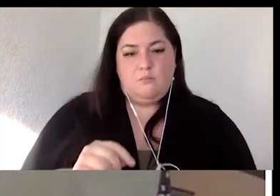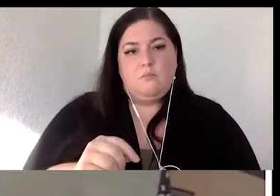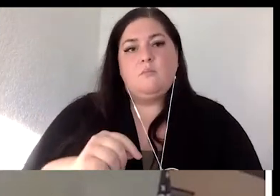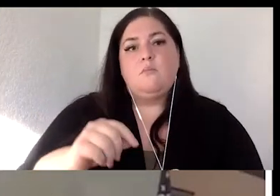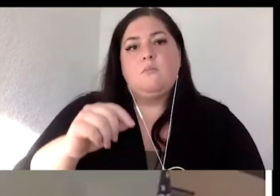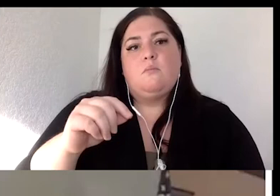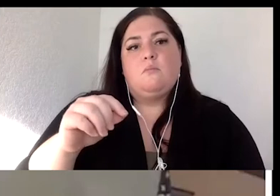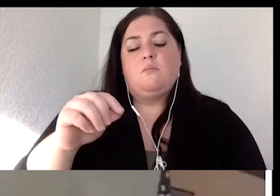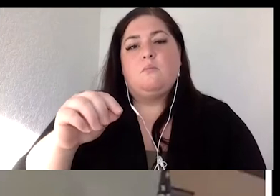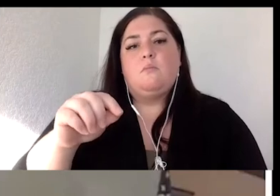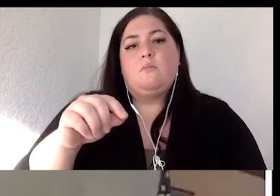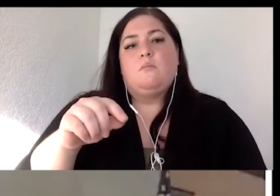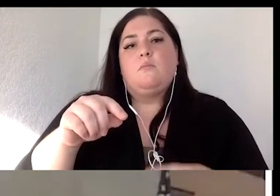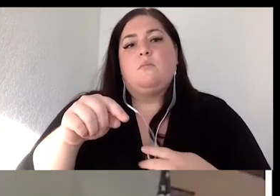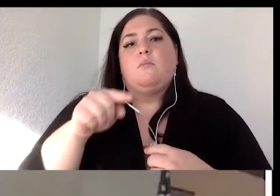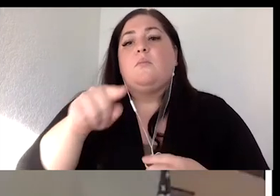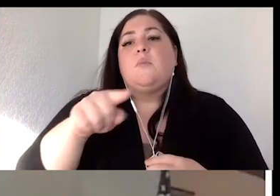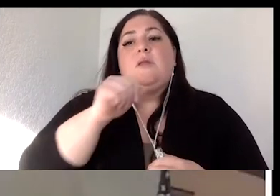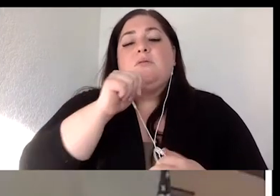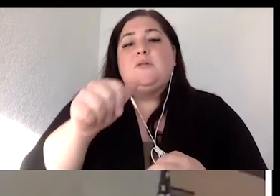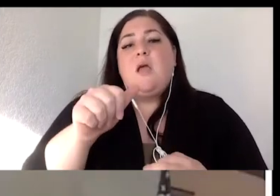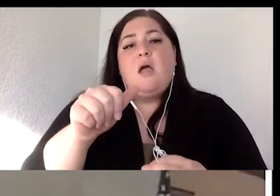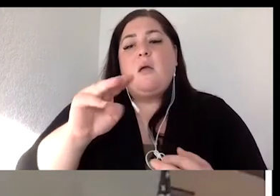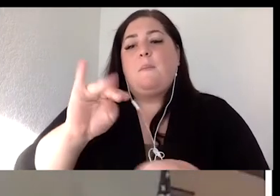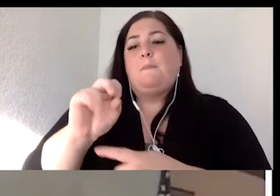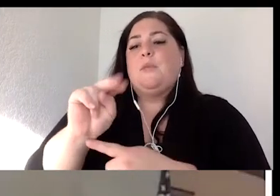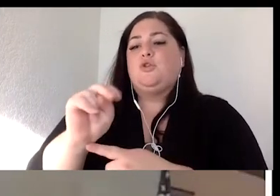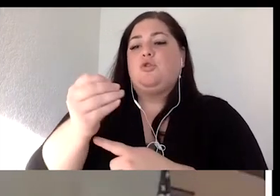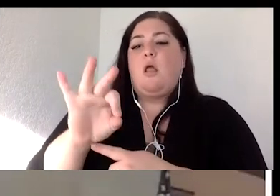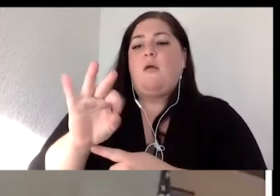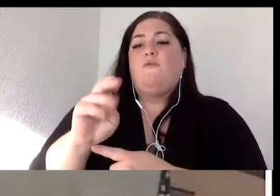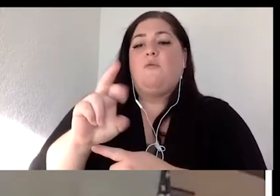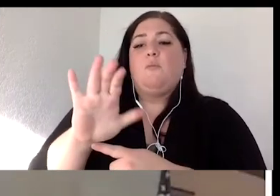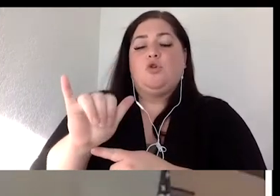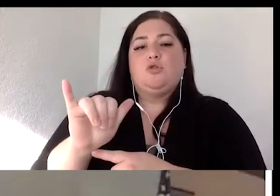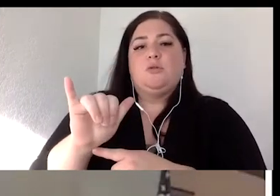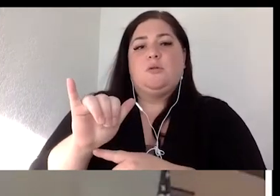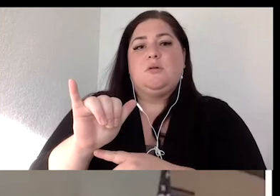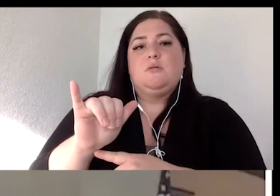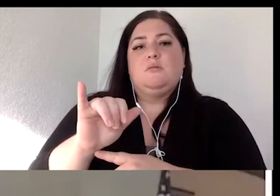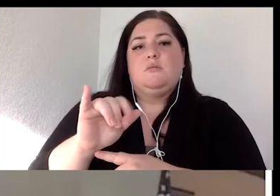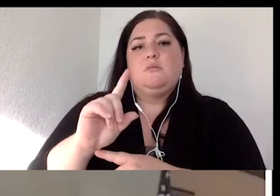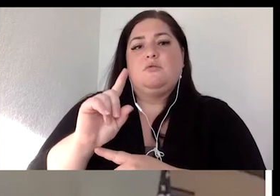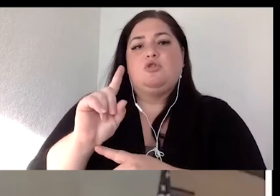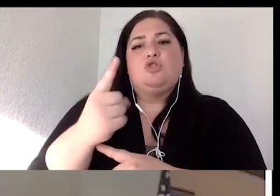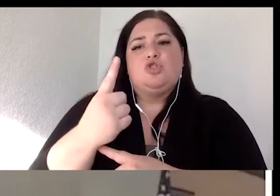a mission of mercy, that it's not simply a